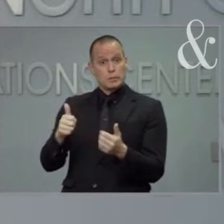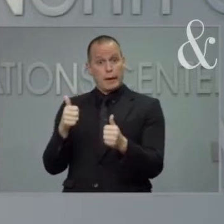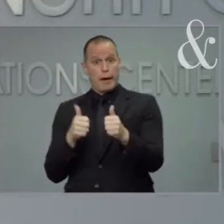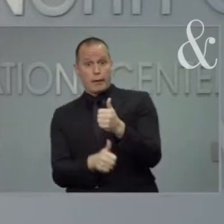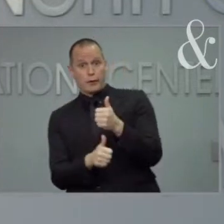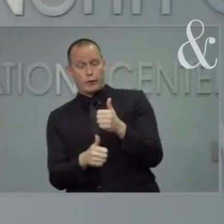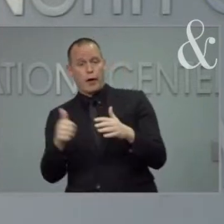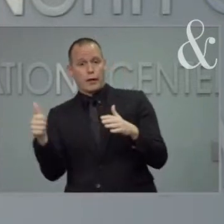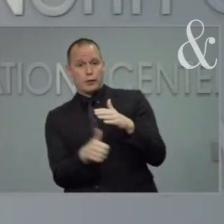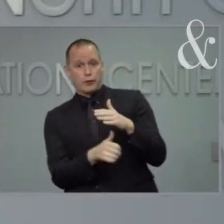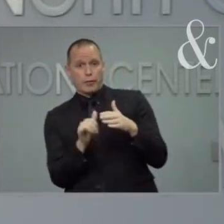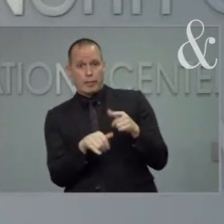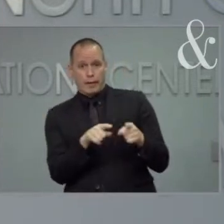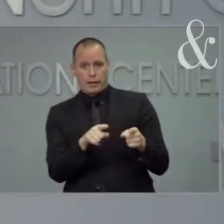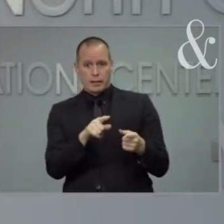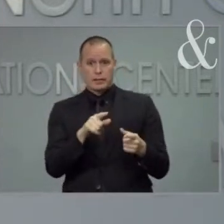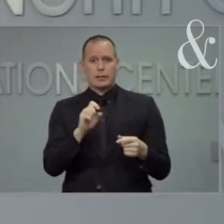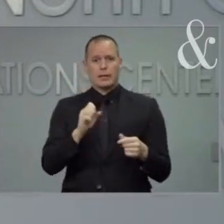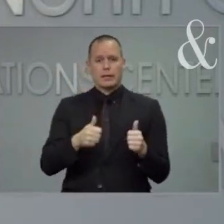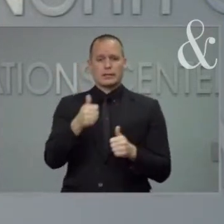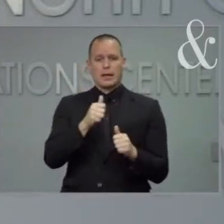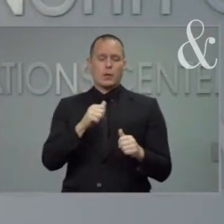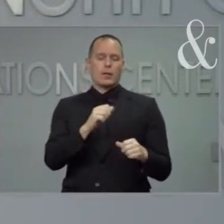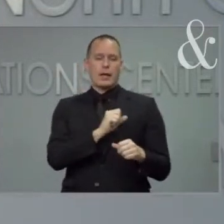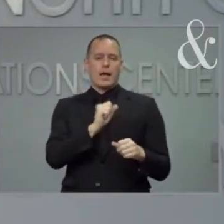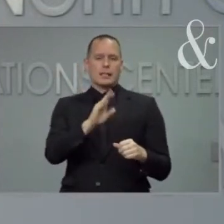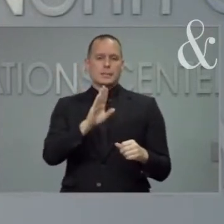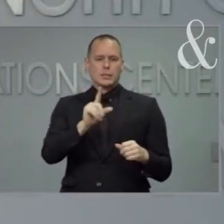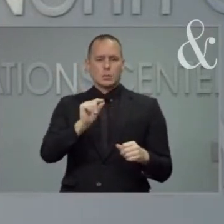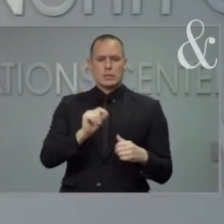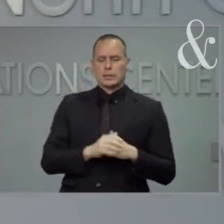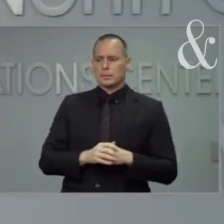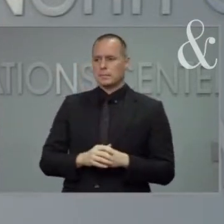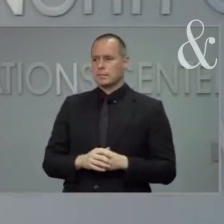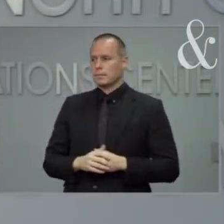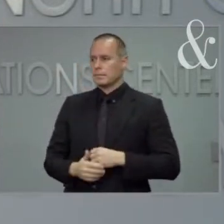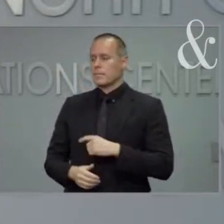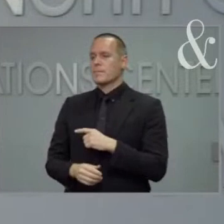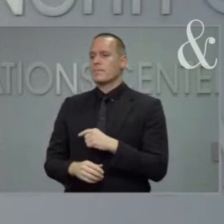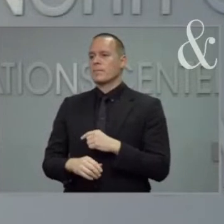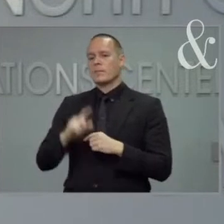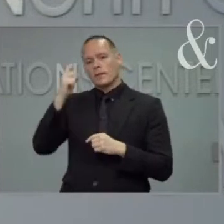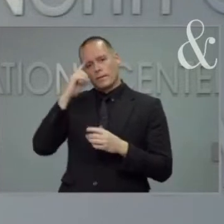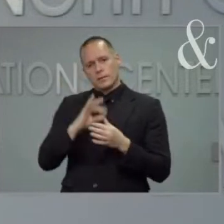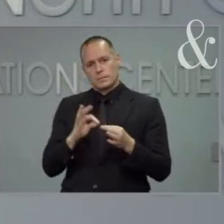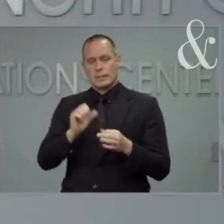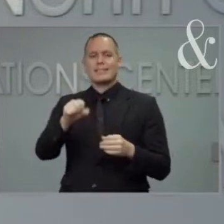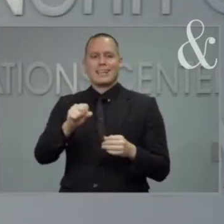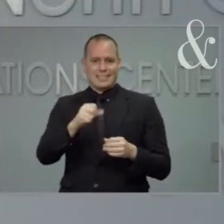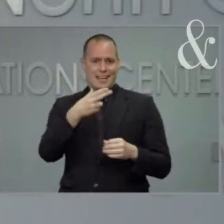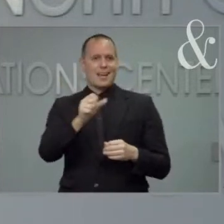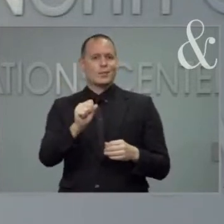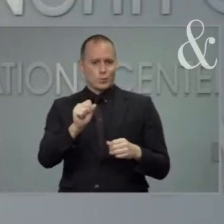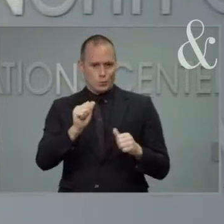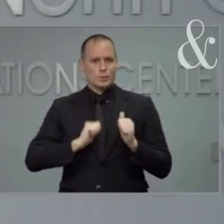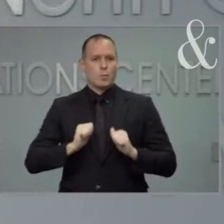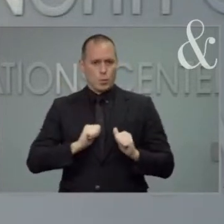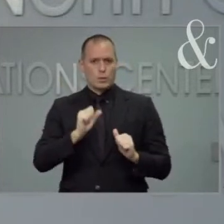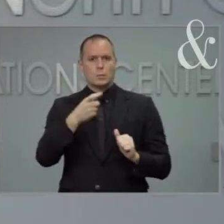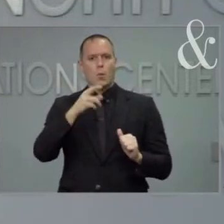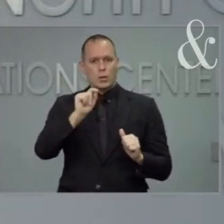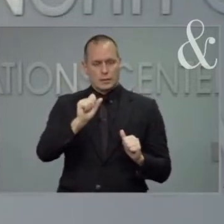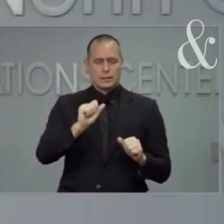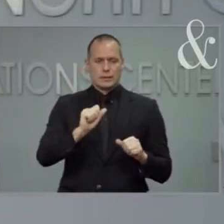So yes, the 50% does include high school sports and observing those, both